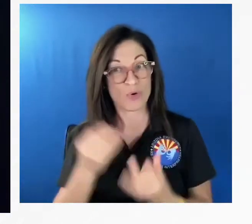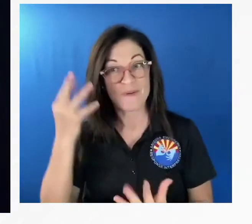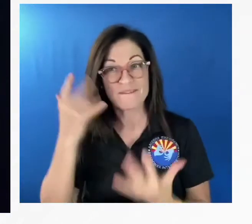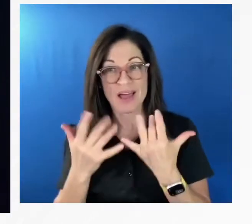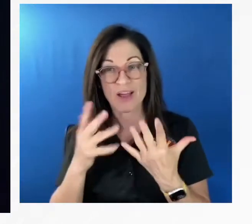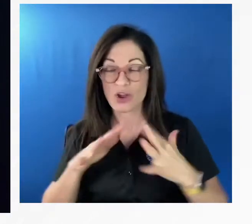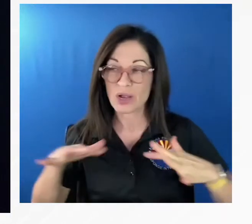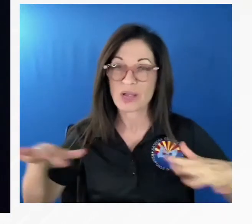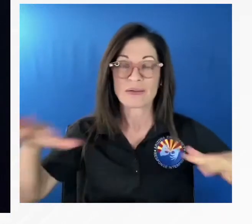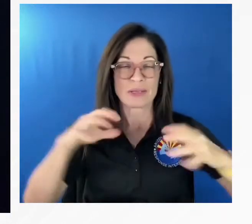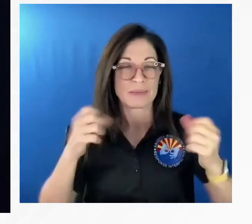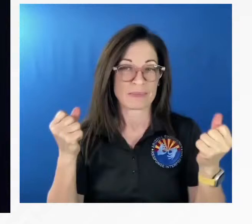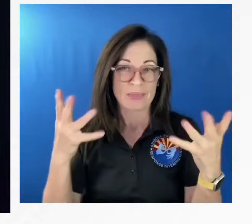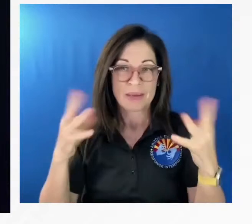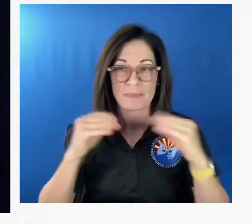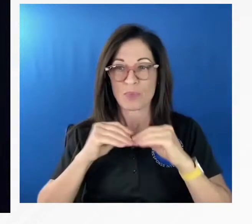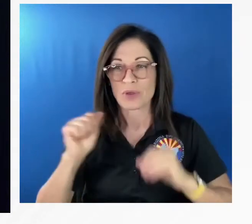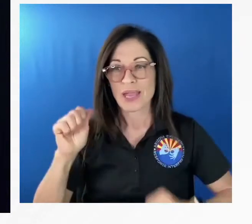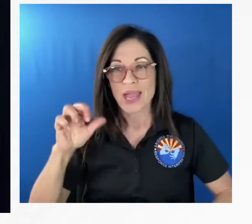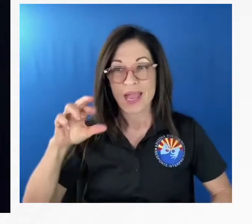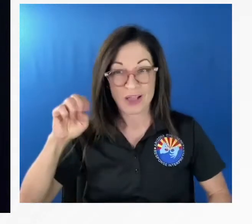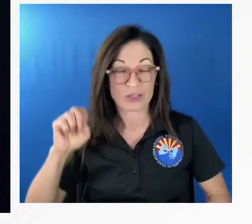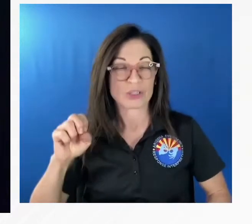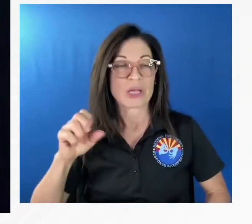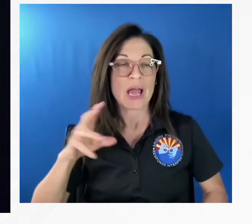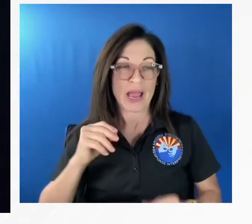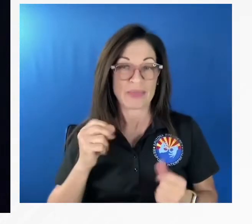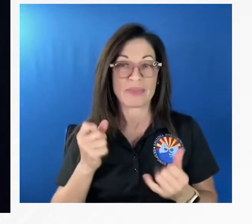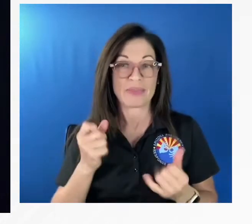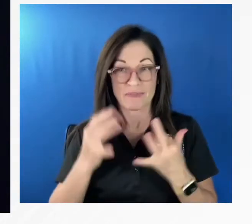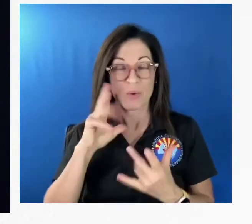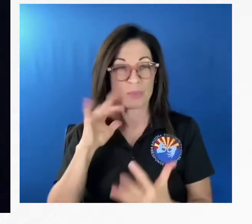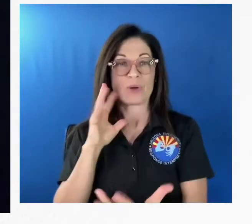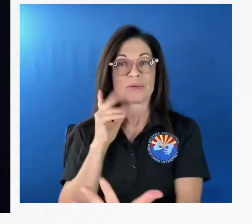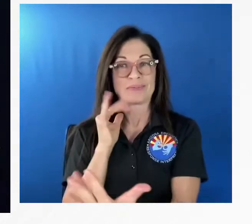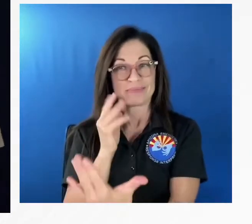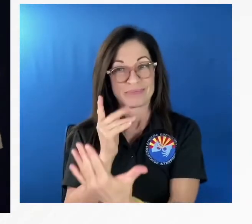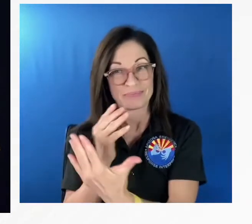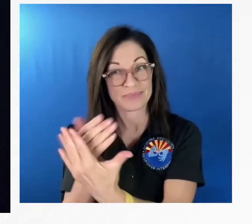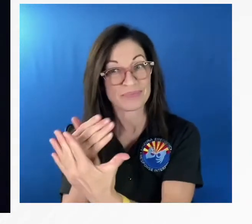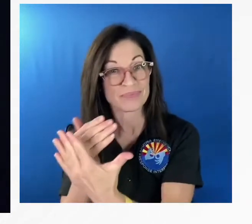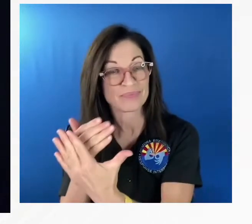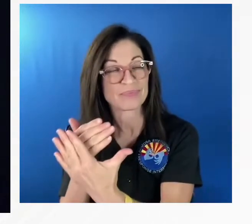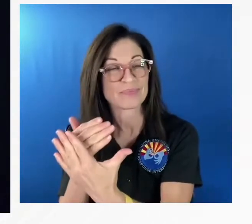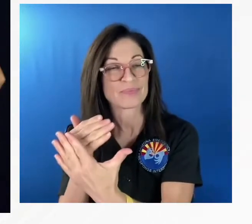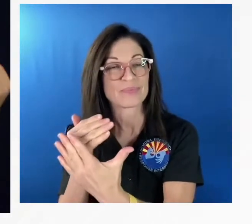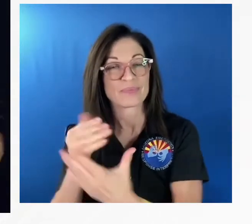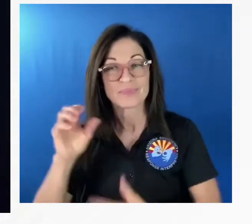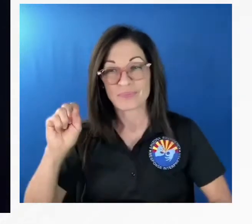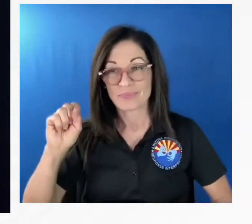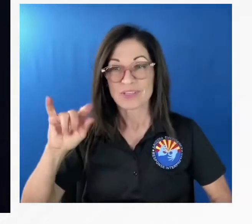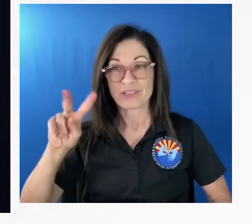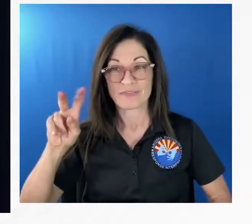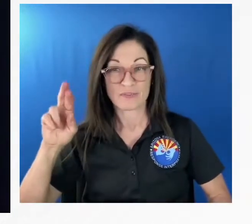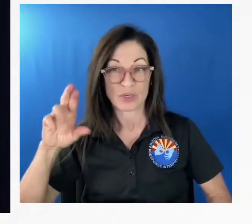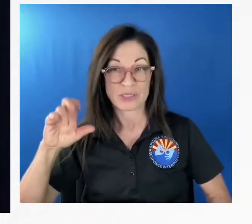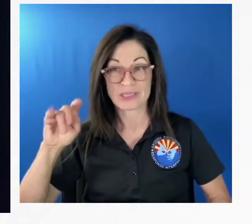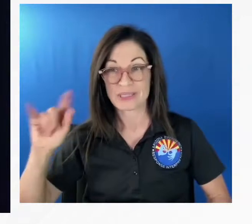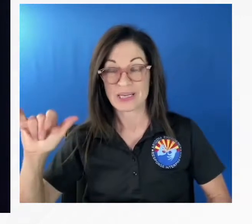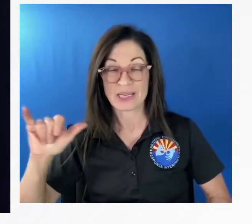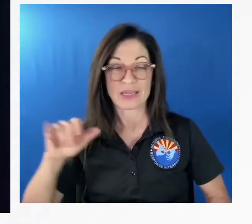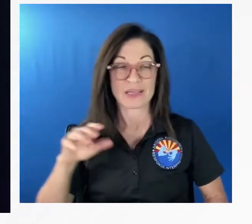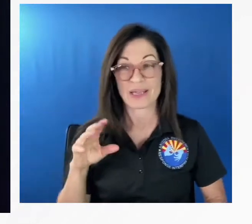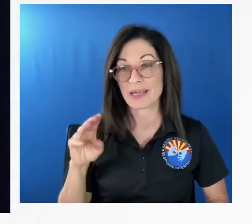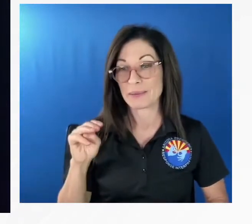more acreage. And the fire will certainly move closer to the Silver City and the Mineral King